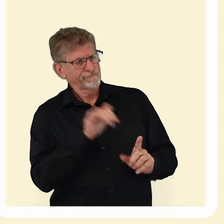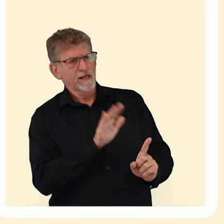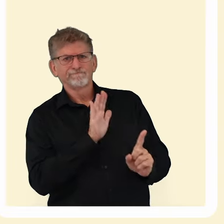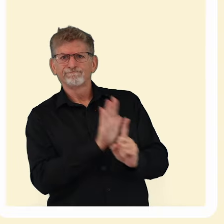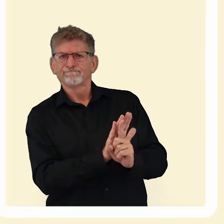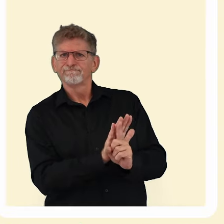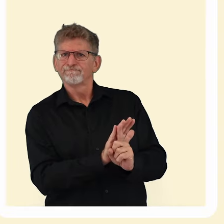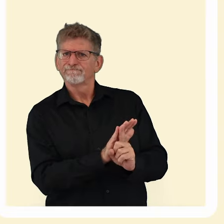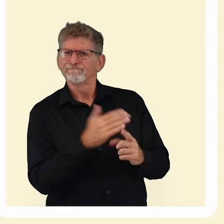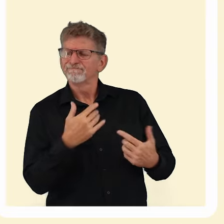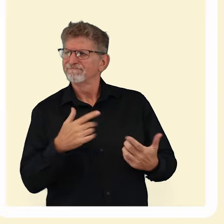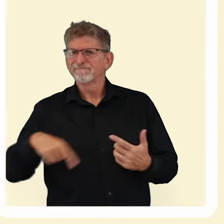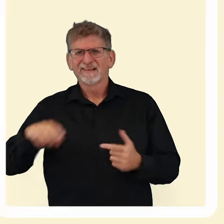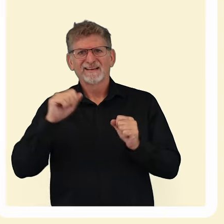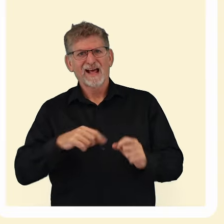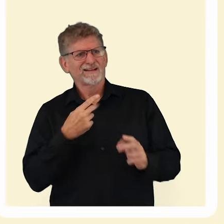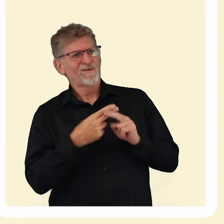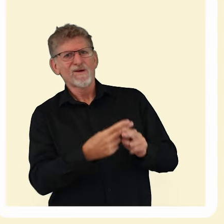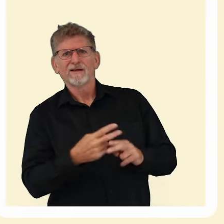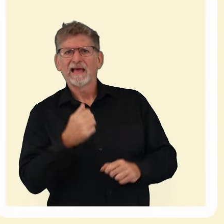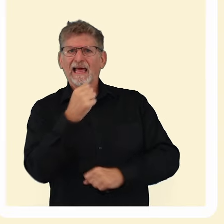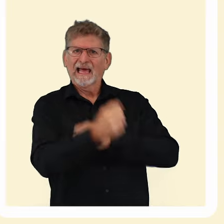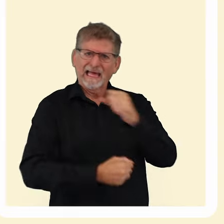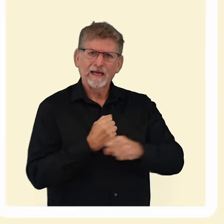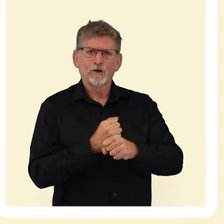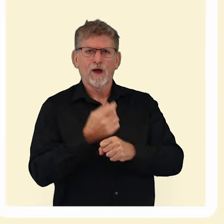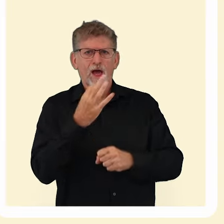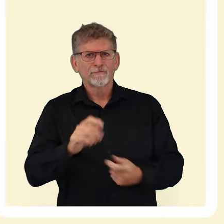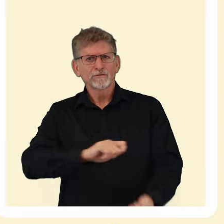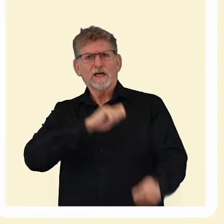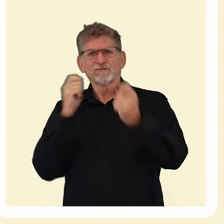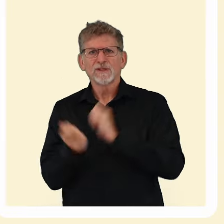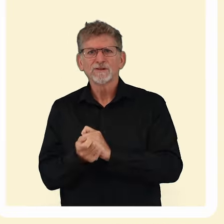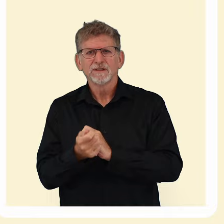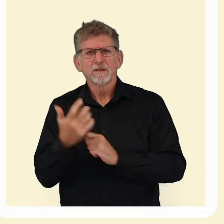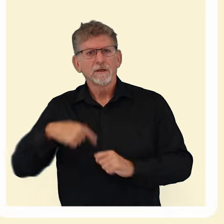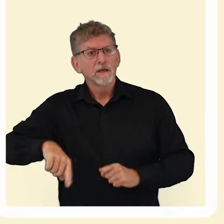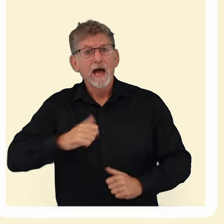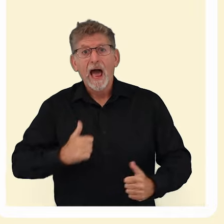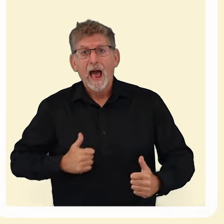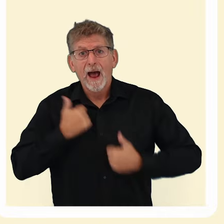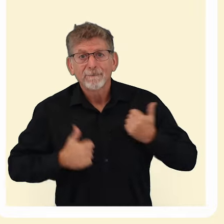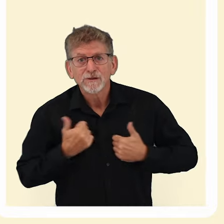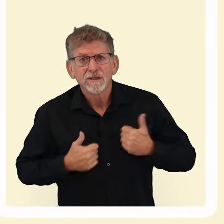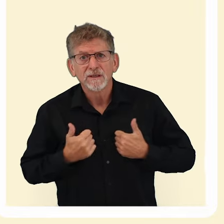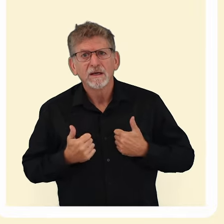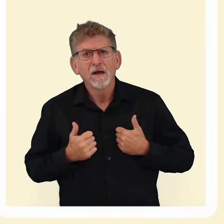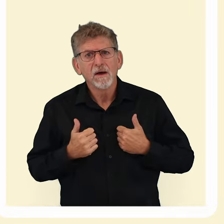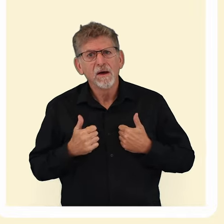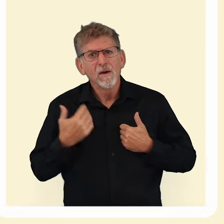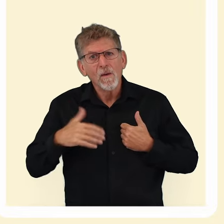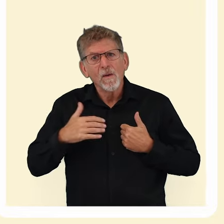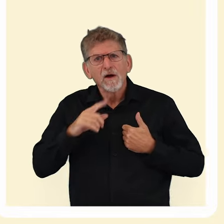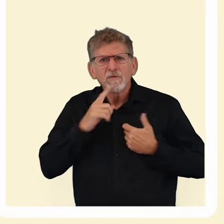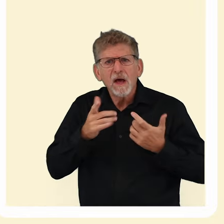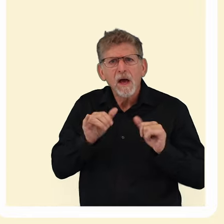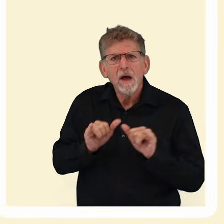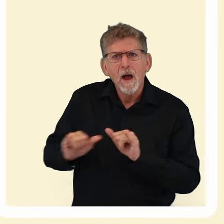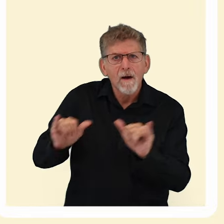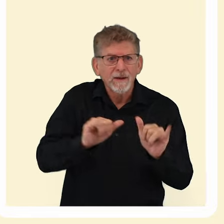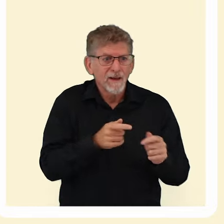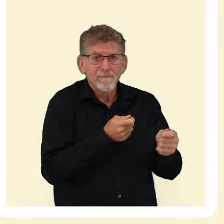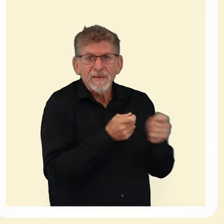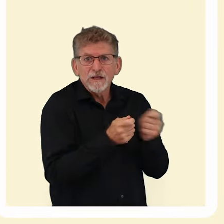can really proudly say that it's a year of transformation, because our ambitions are really common